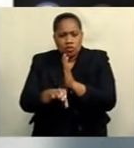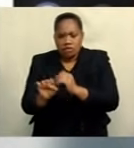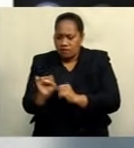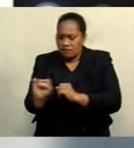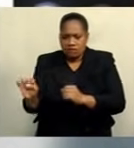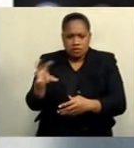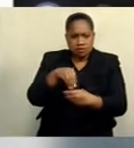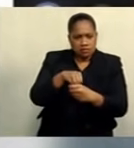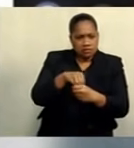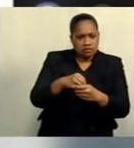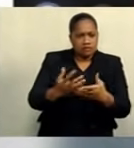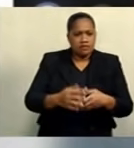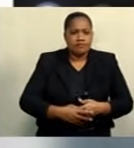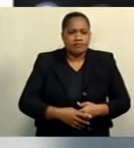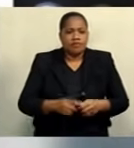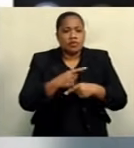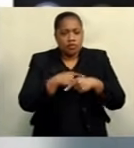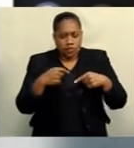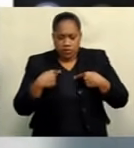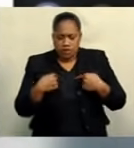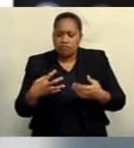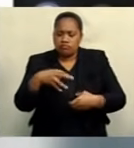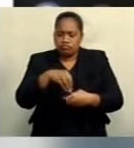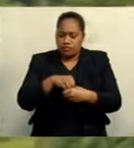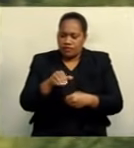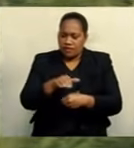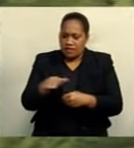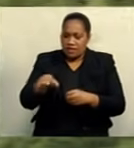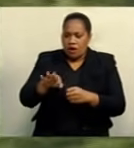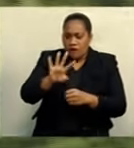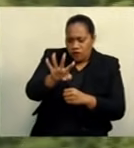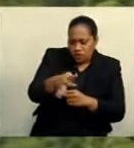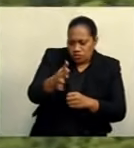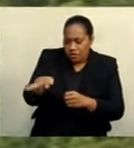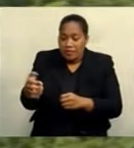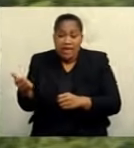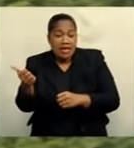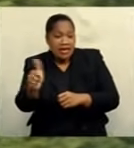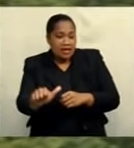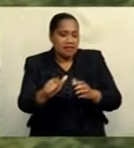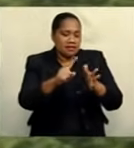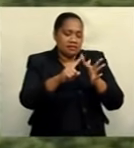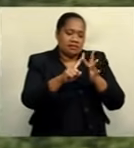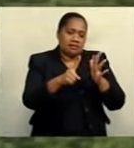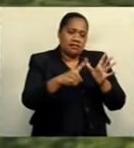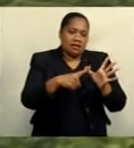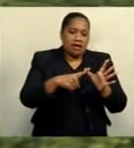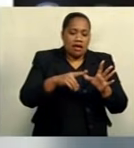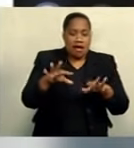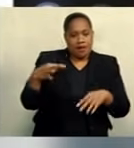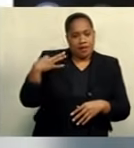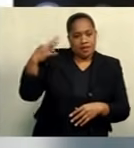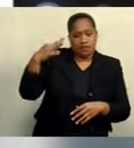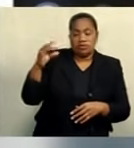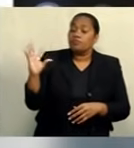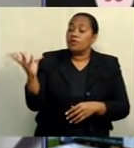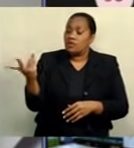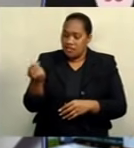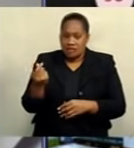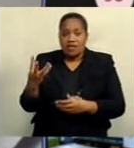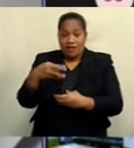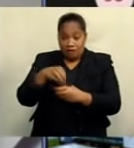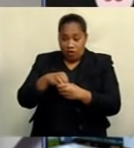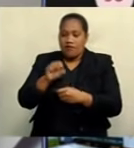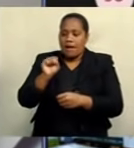them during joint site inspections for scoping of any EIA applications. They are involved at their own cost.